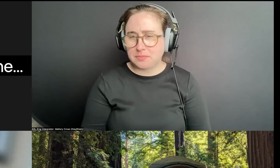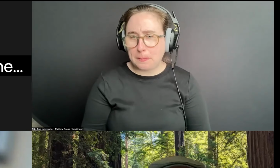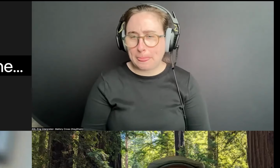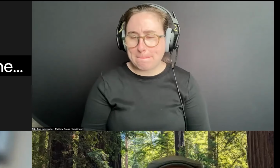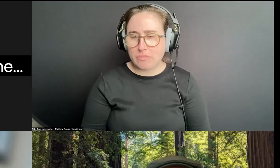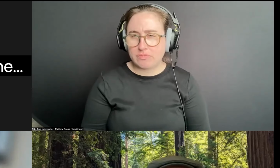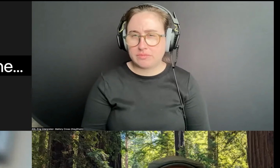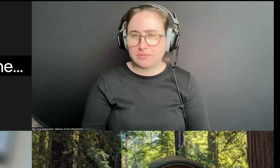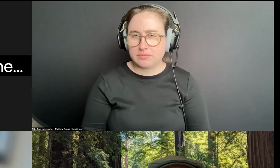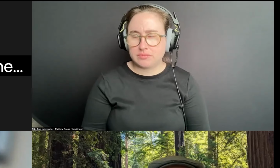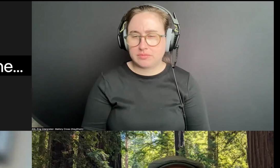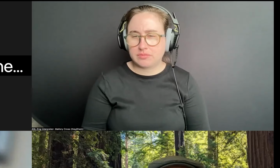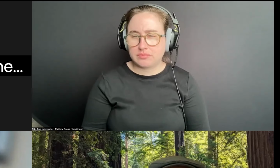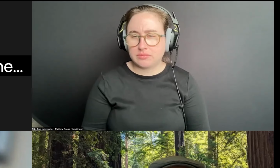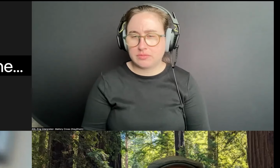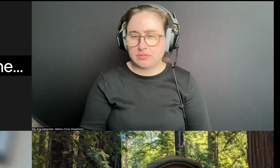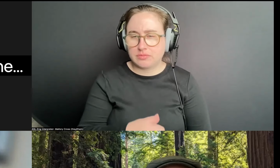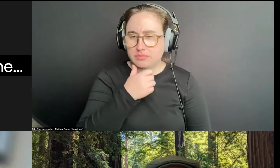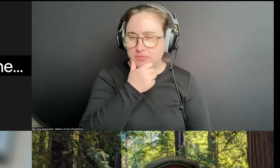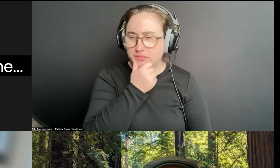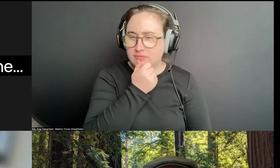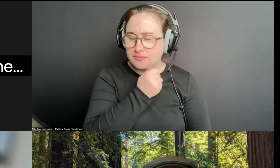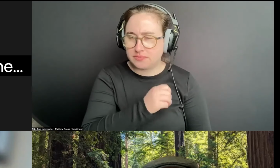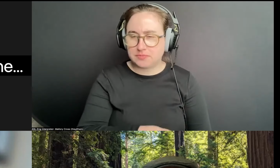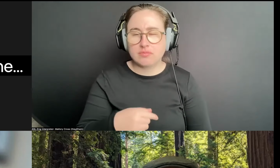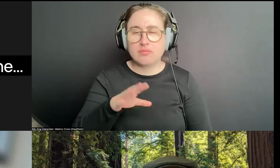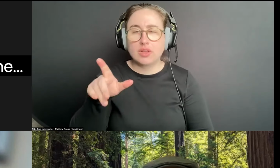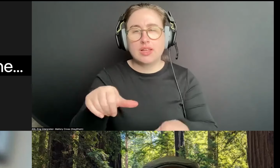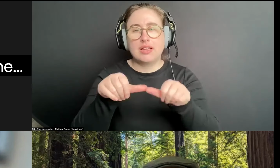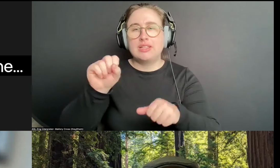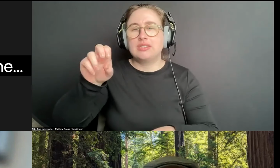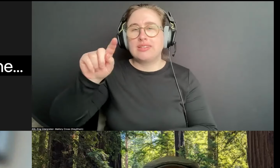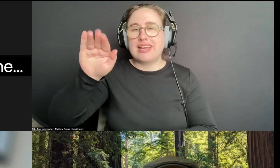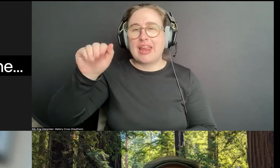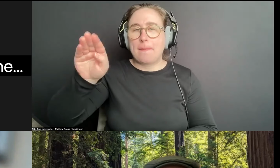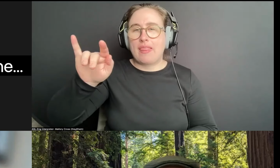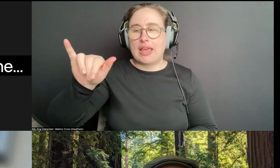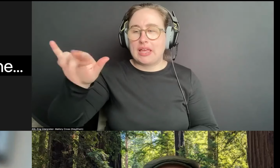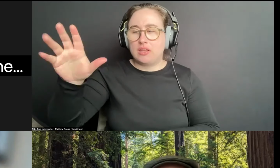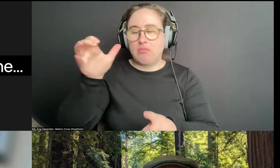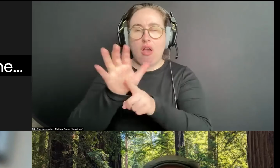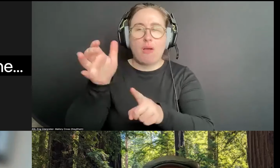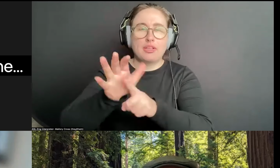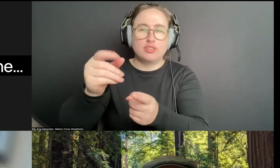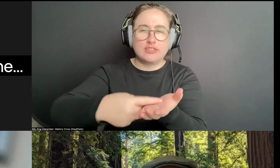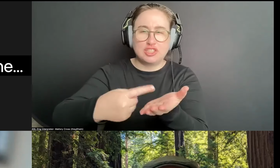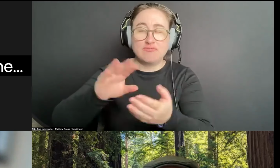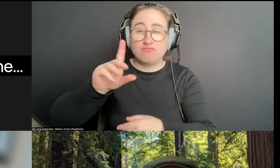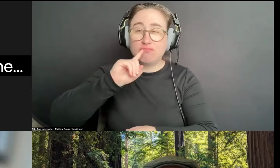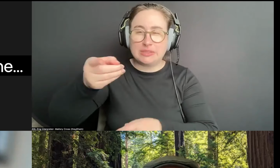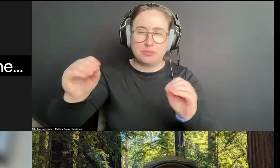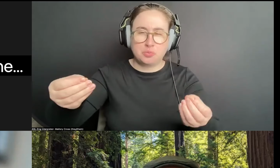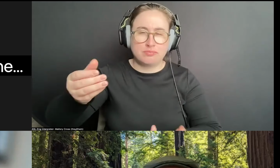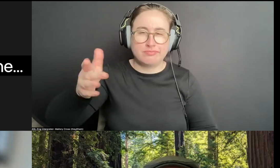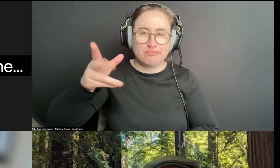I think that sustainability is really popular to talk about these days, and it's an illusion.